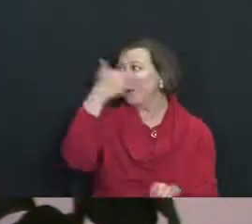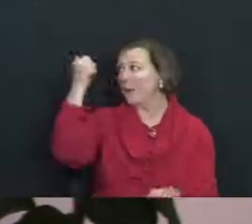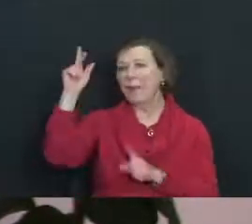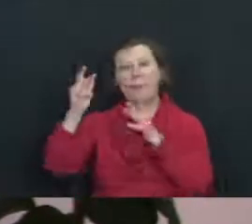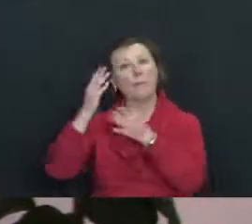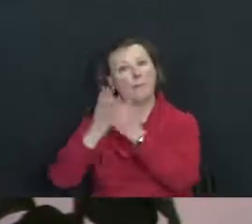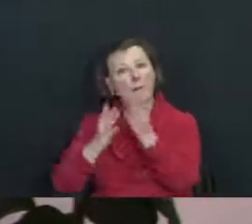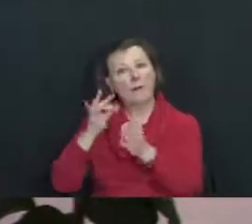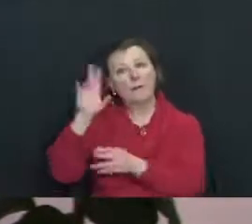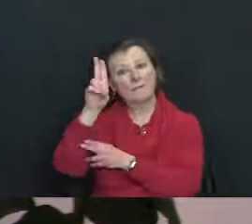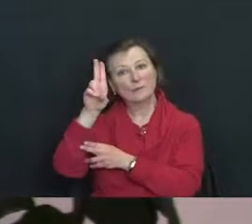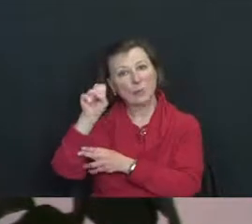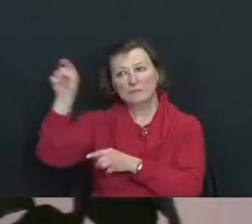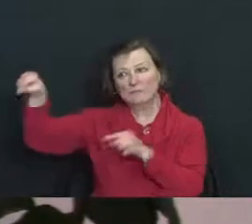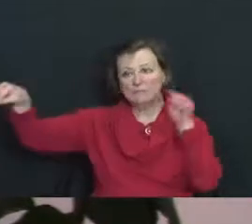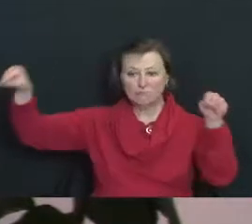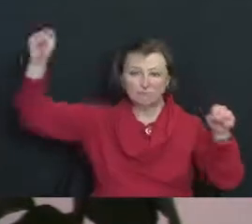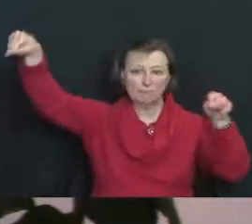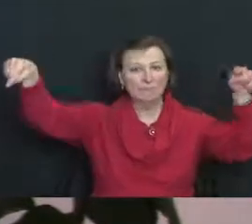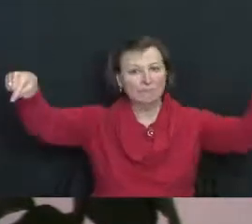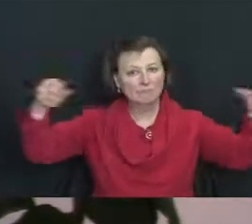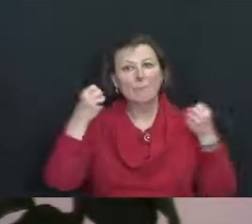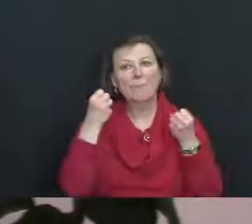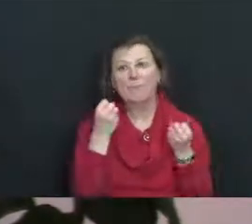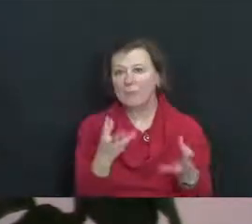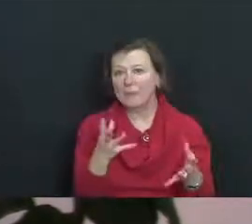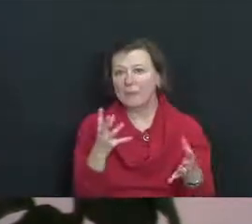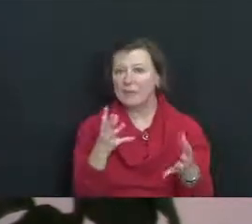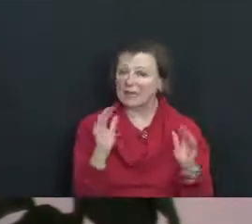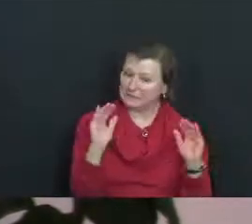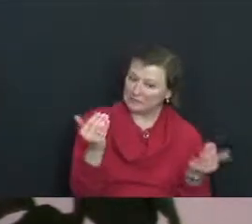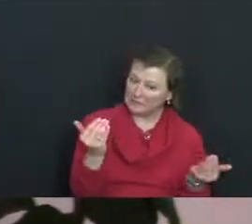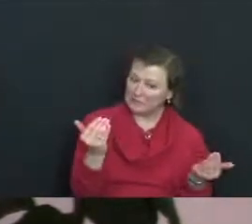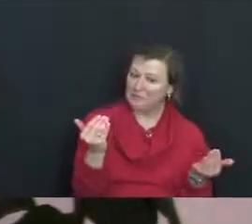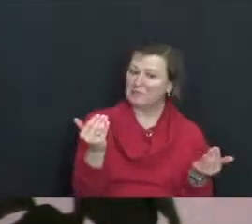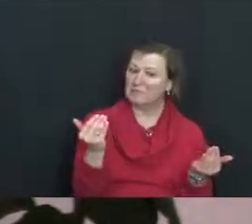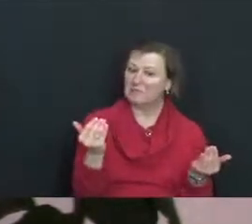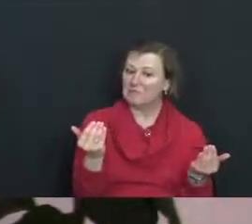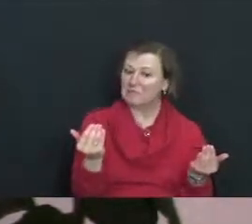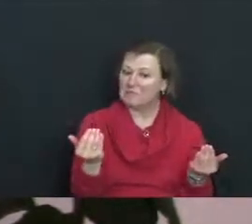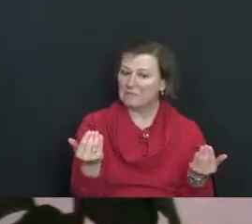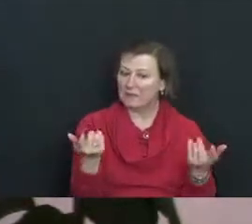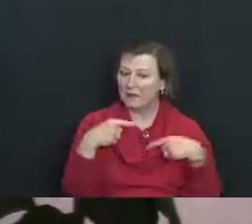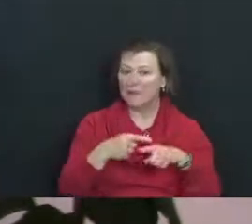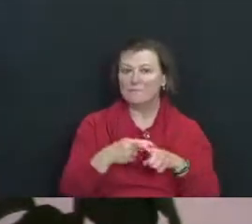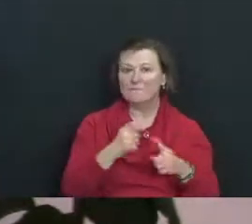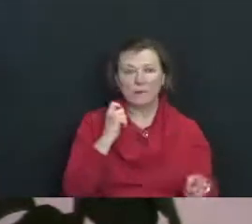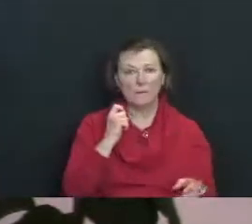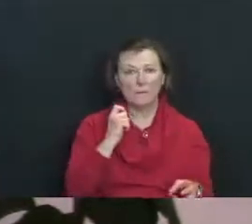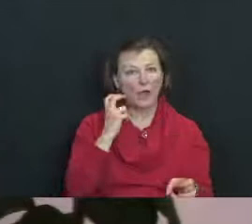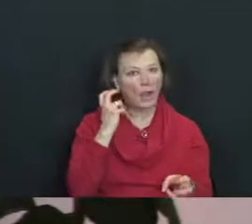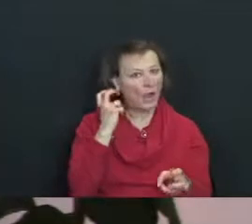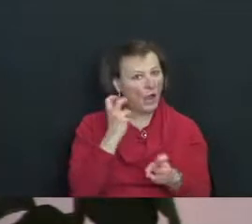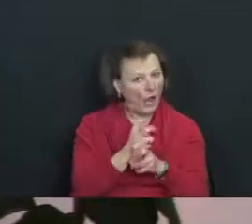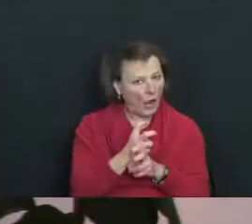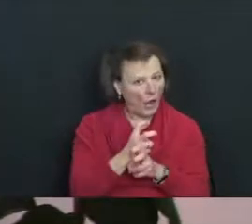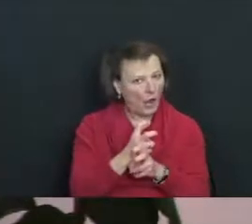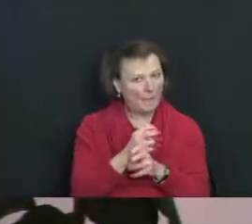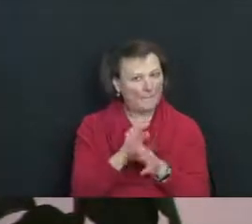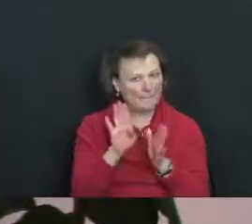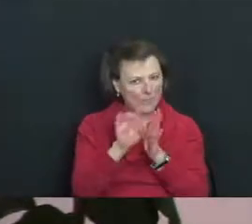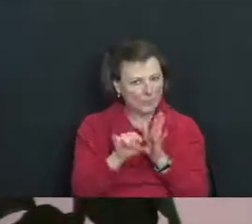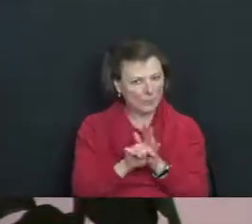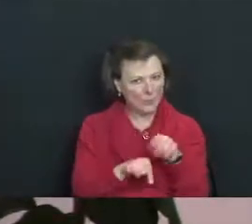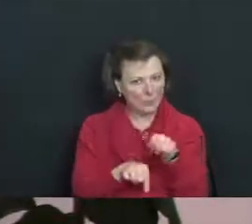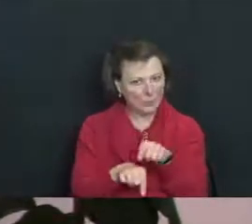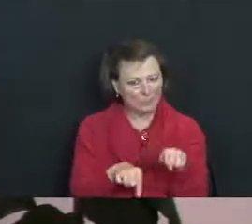United States. Many of them appear to have come from pretty hard scrabble backgrounds, and there